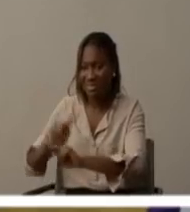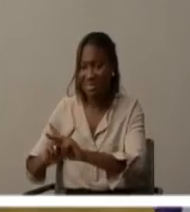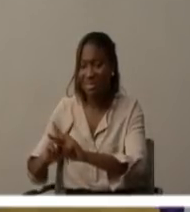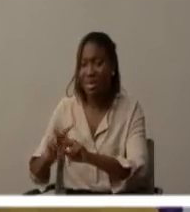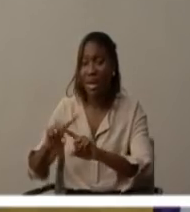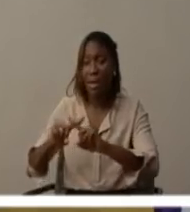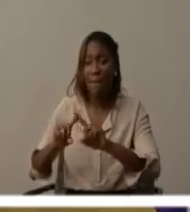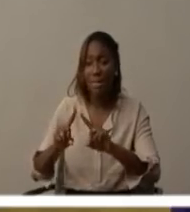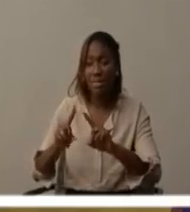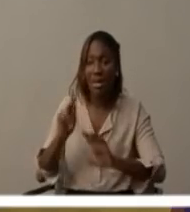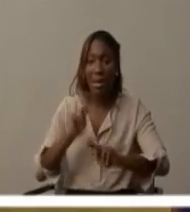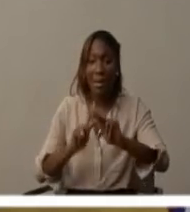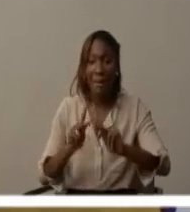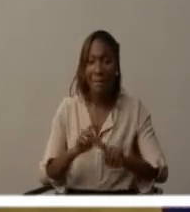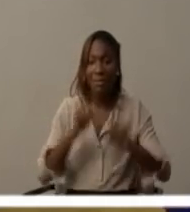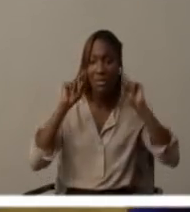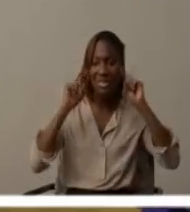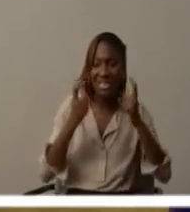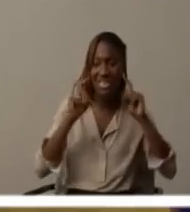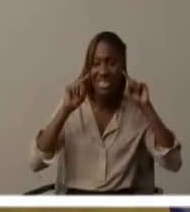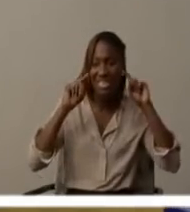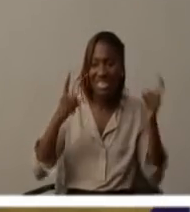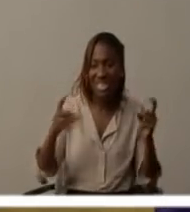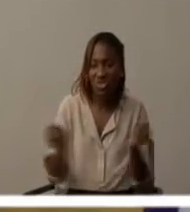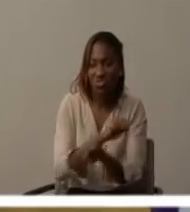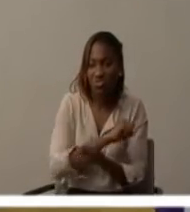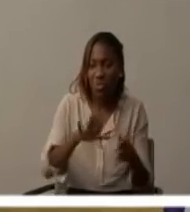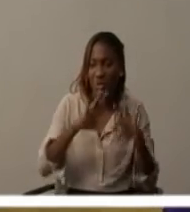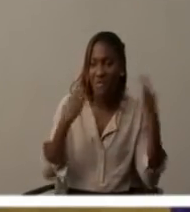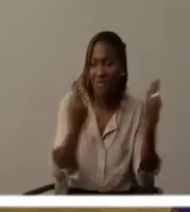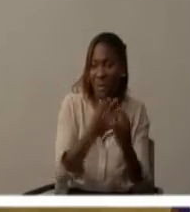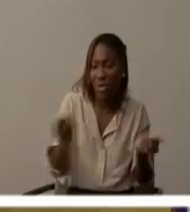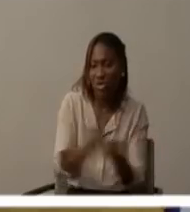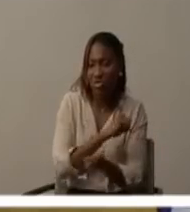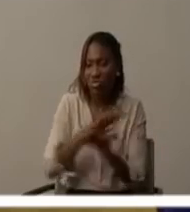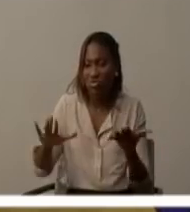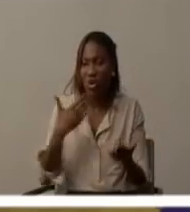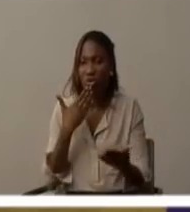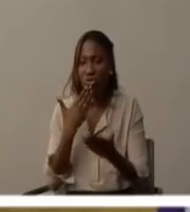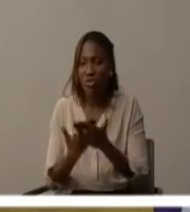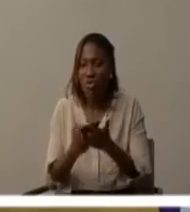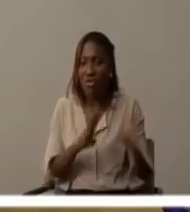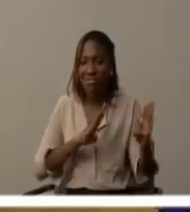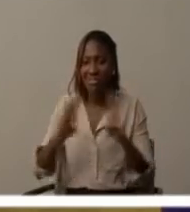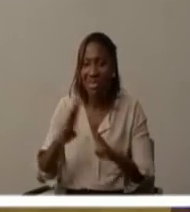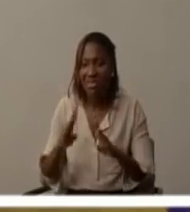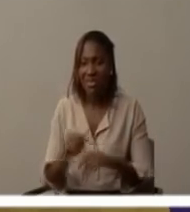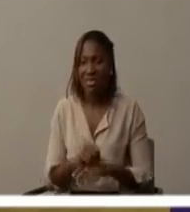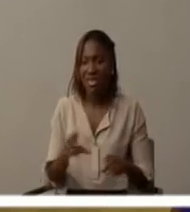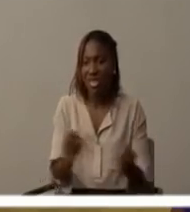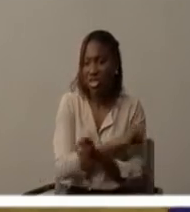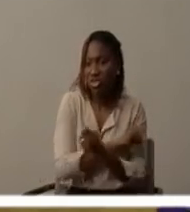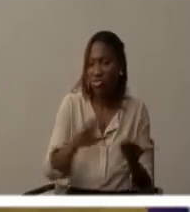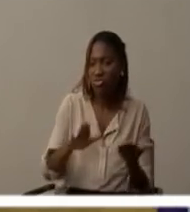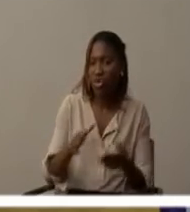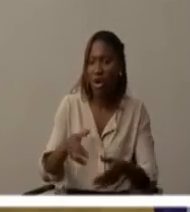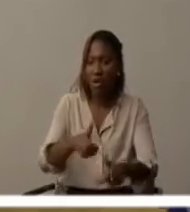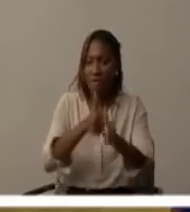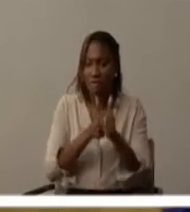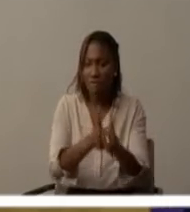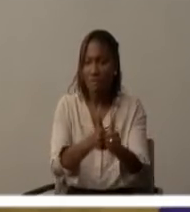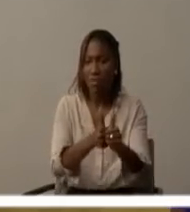decency, a destruction of fair play, a destruction of living by values and